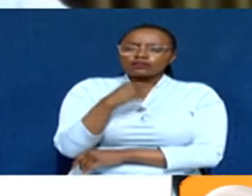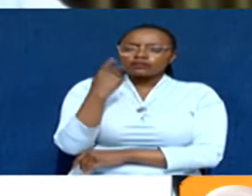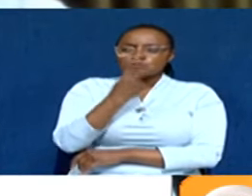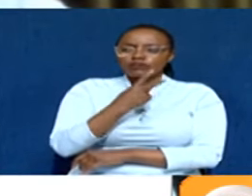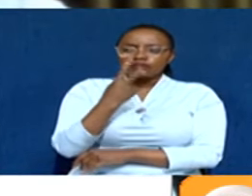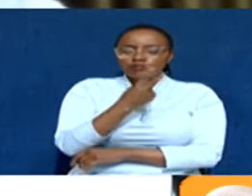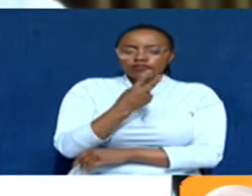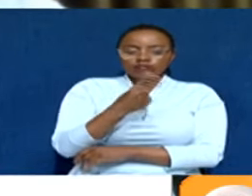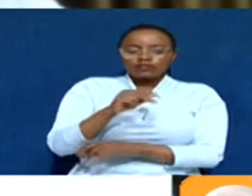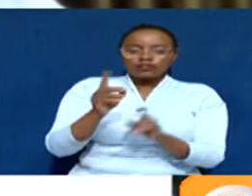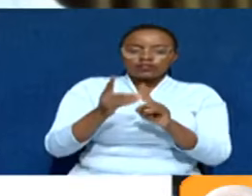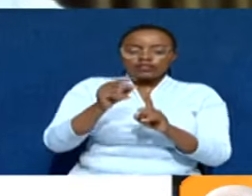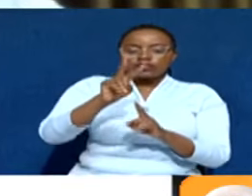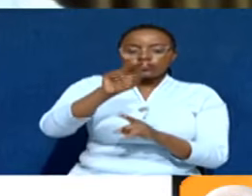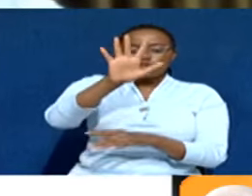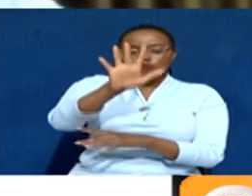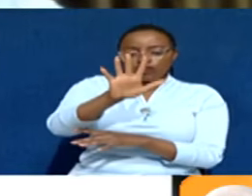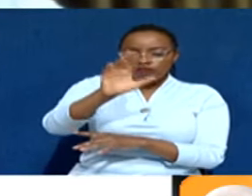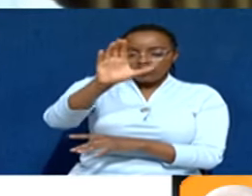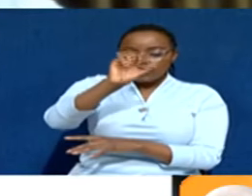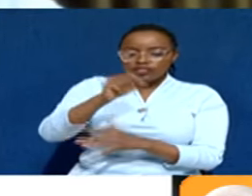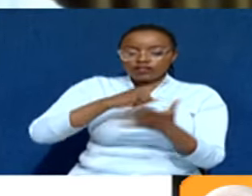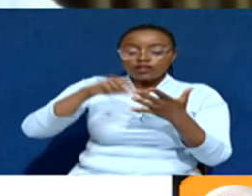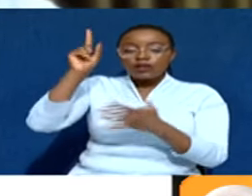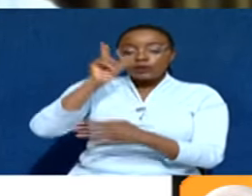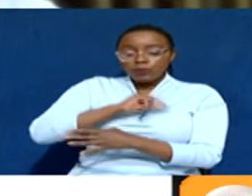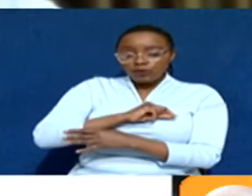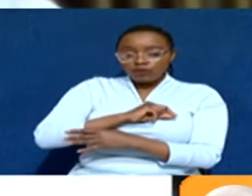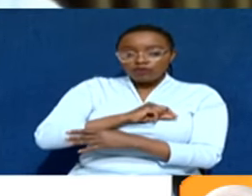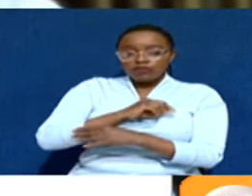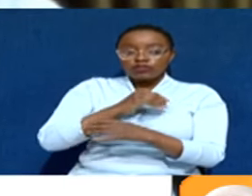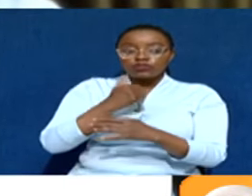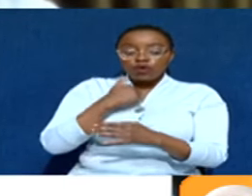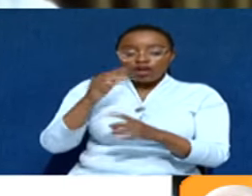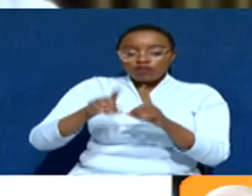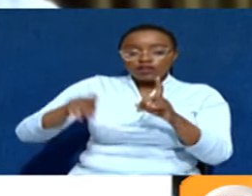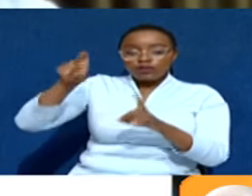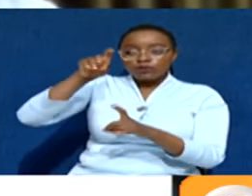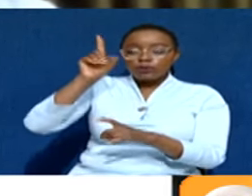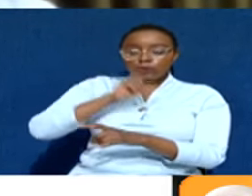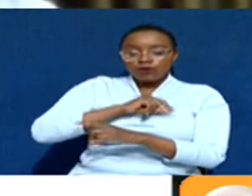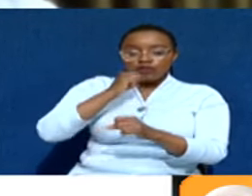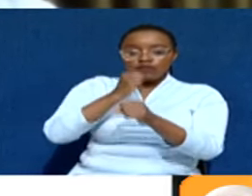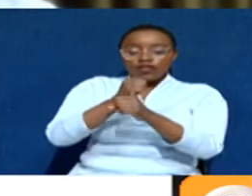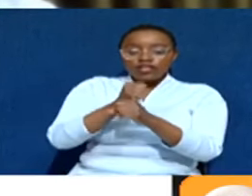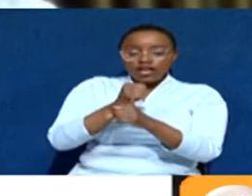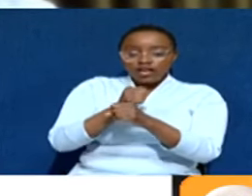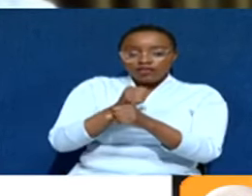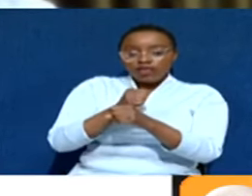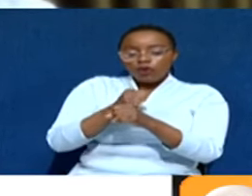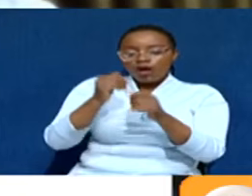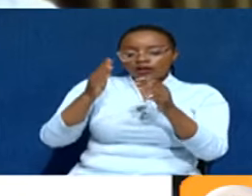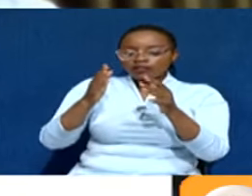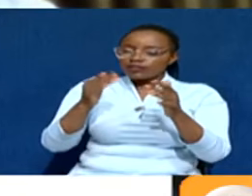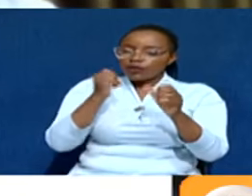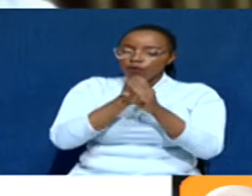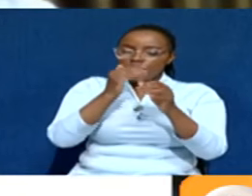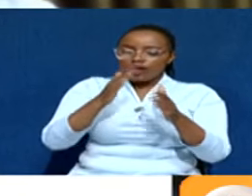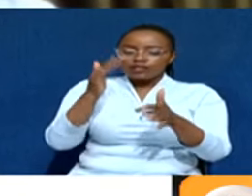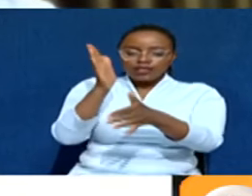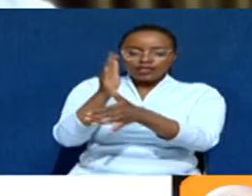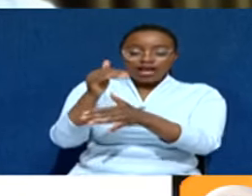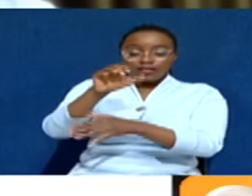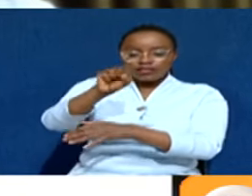in February 25, Cabinet passed a resolution to increase the number of labor attaches in Saudi Arabia. You